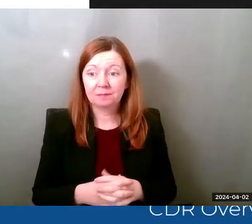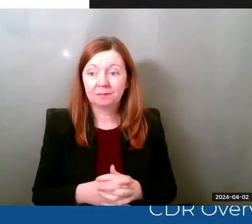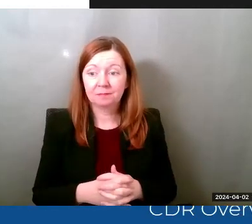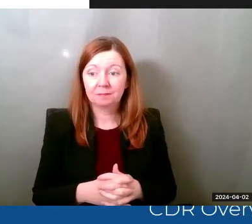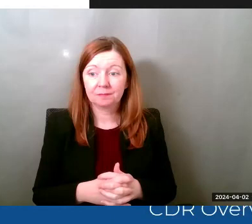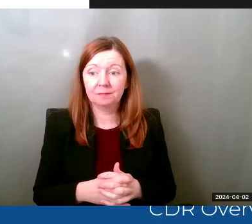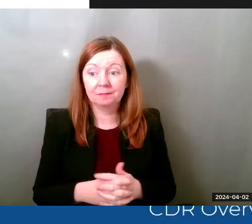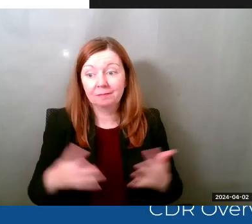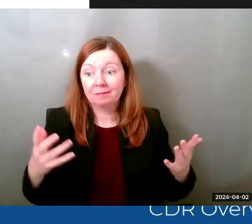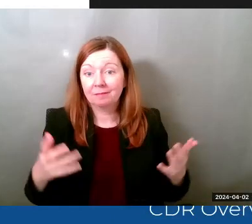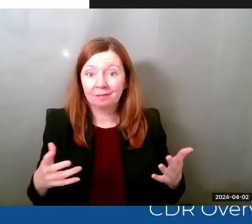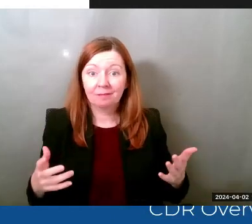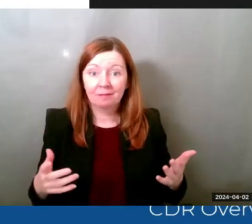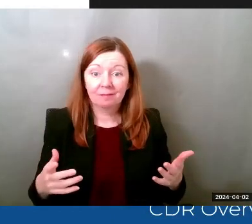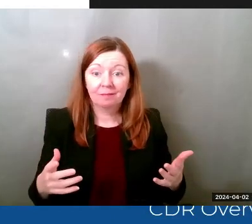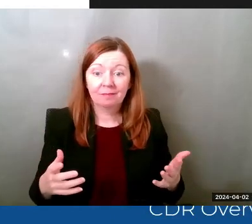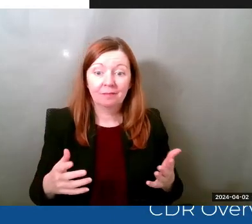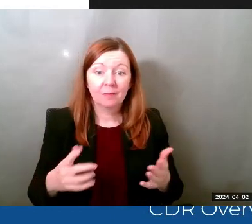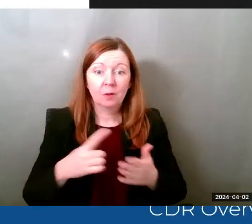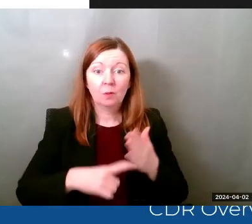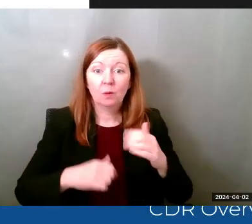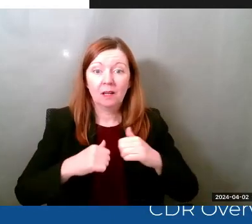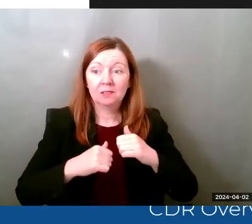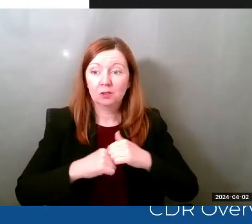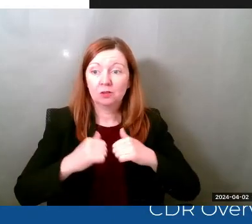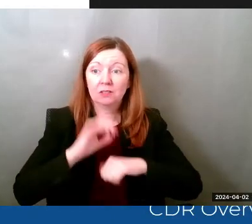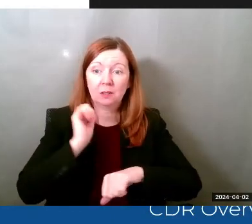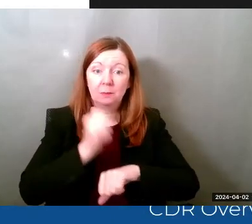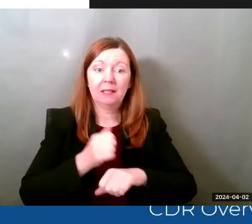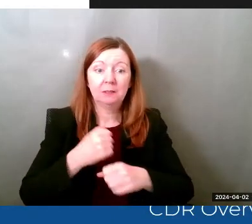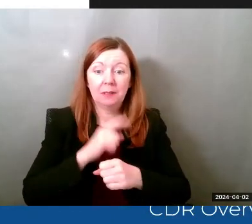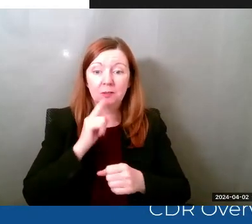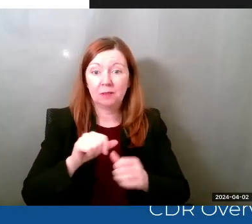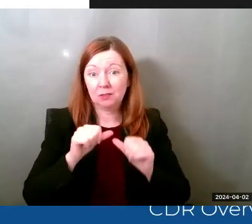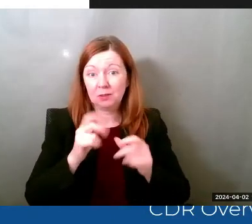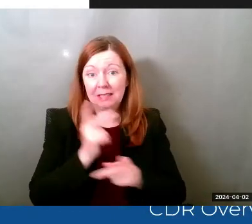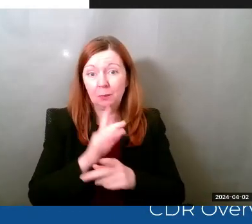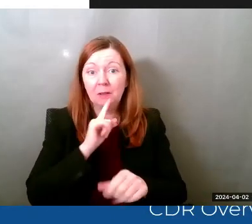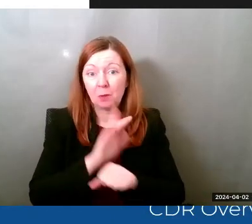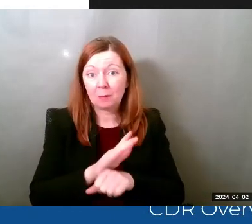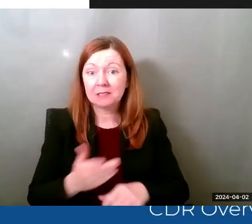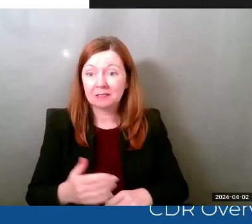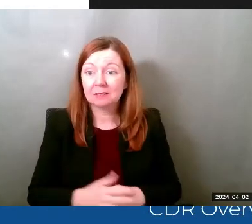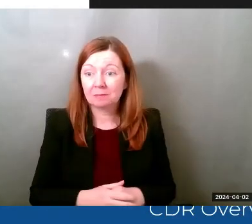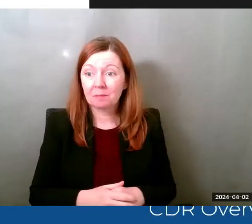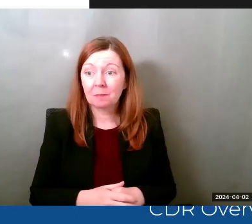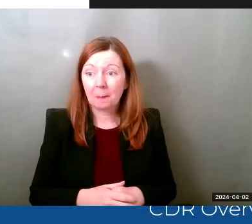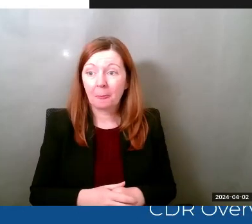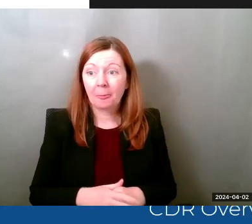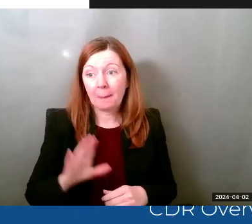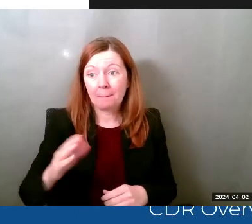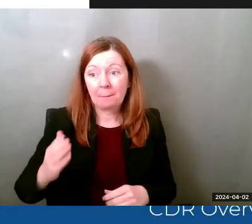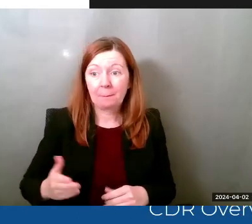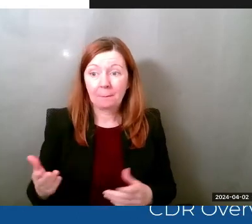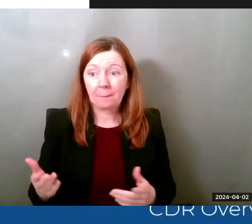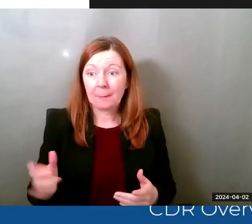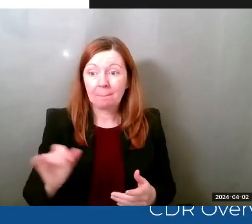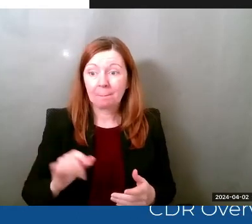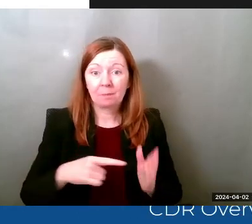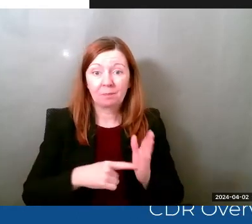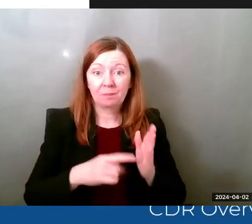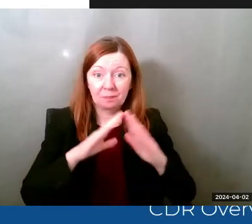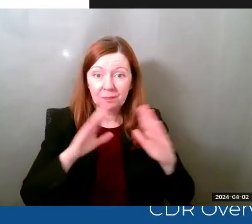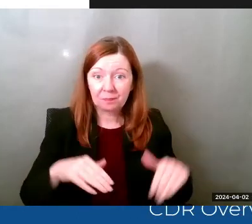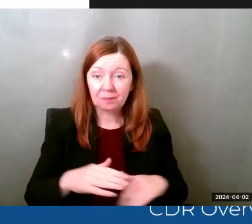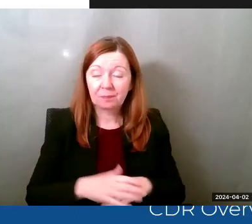And yeah, I guess I would just ask what structures are in place to ensure that you are holding up your sort of ends, such as the affordable